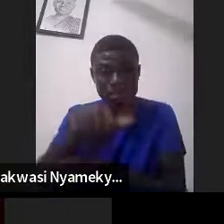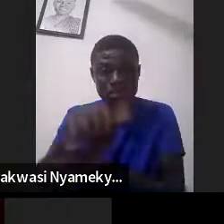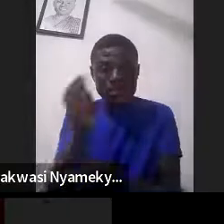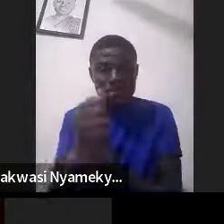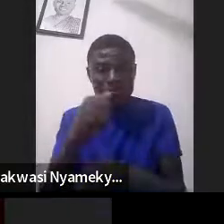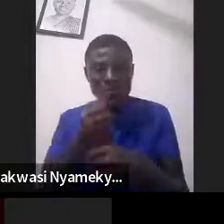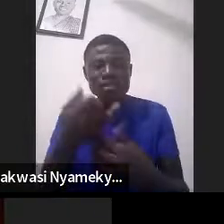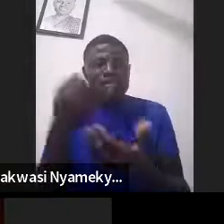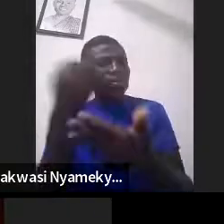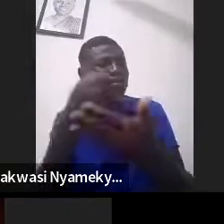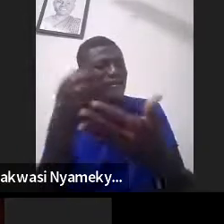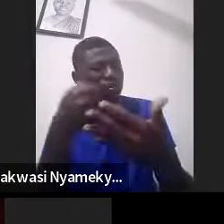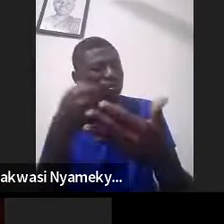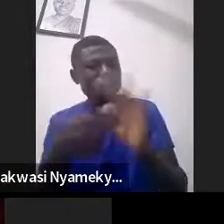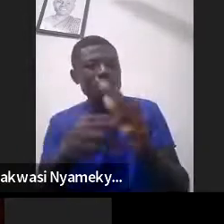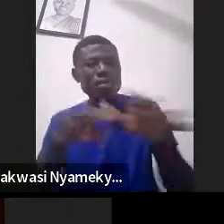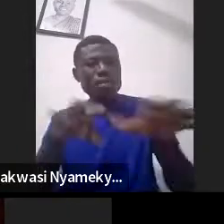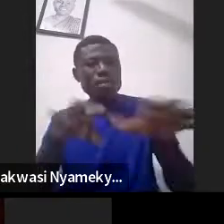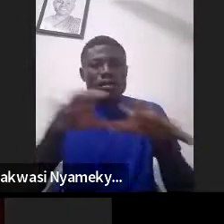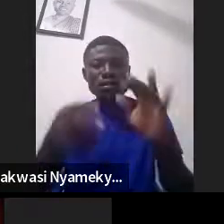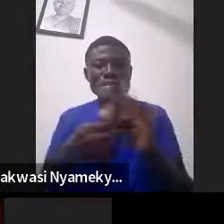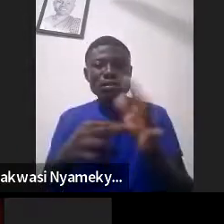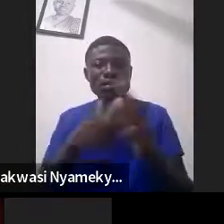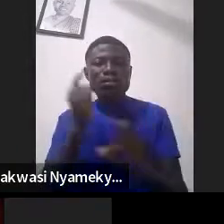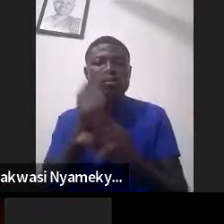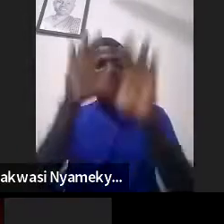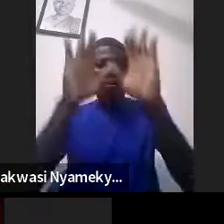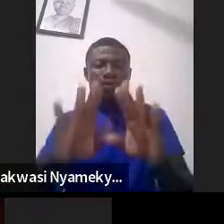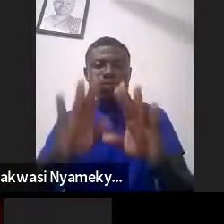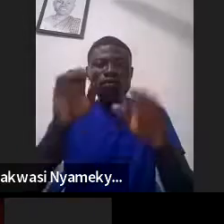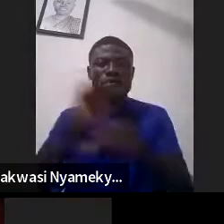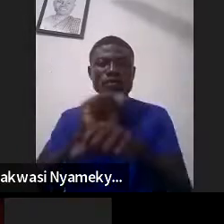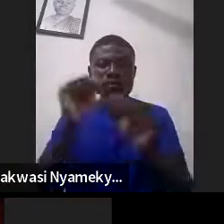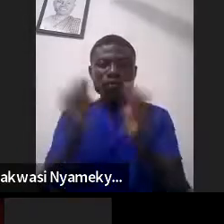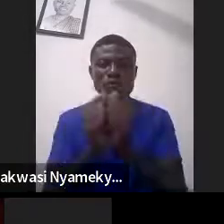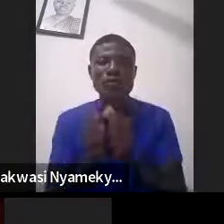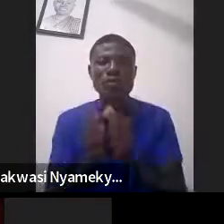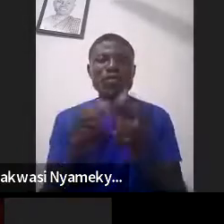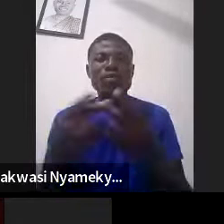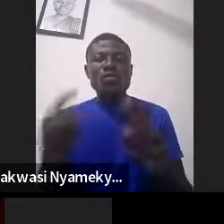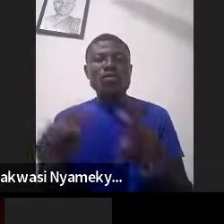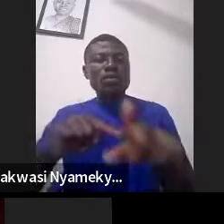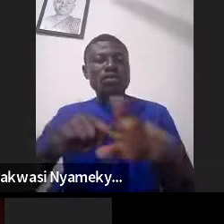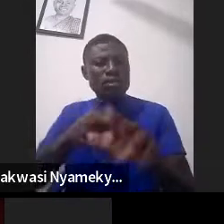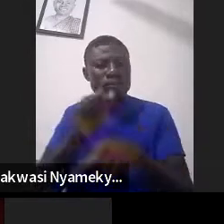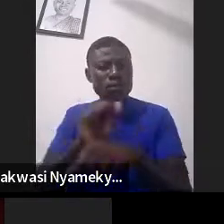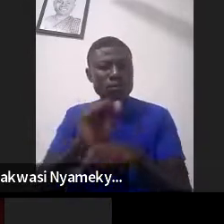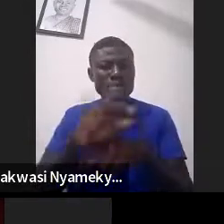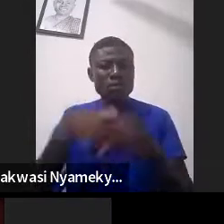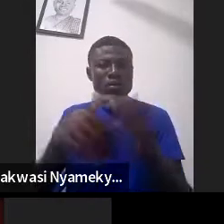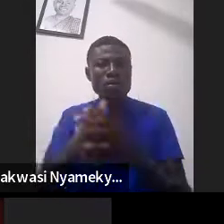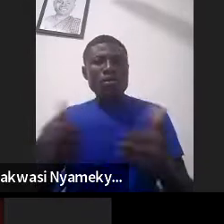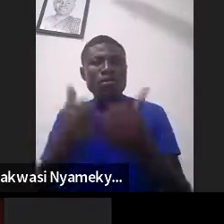this is just amazing. And so when did he start this kind of talent that he has? When did you notice it,